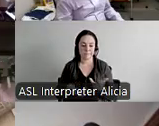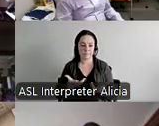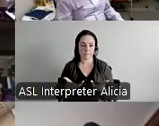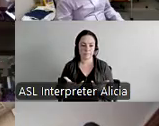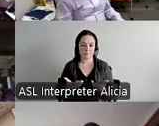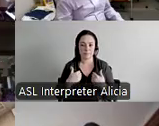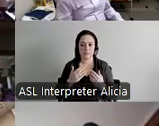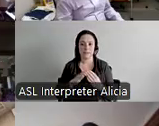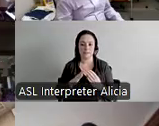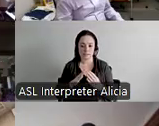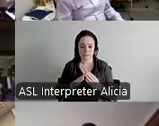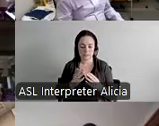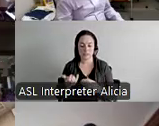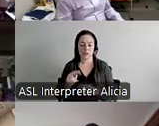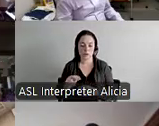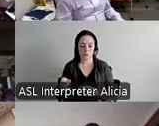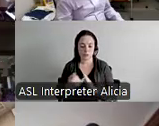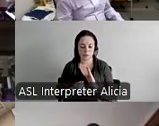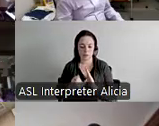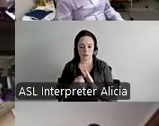city own that artwork.